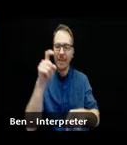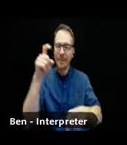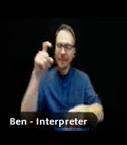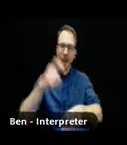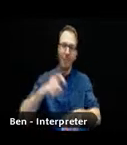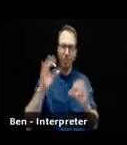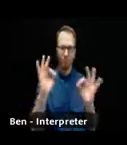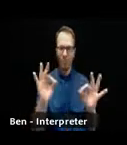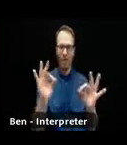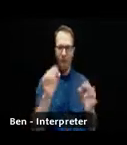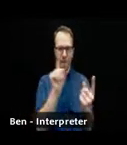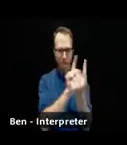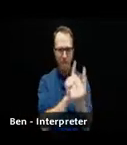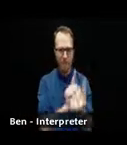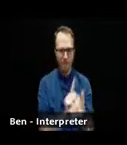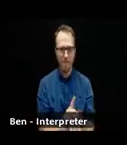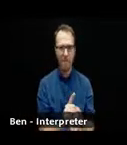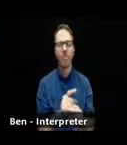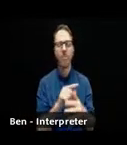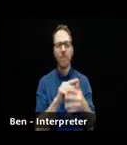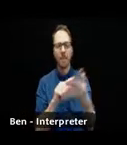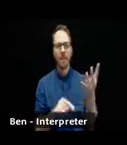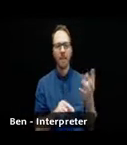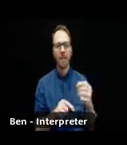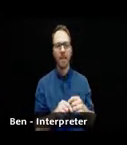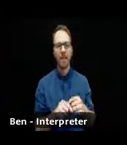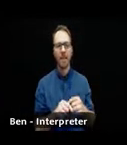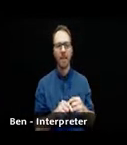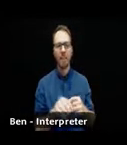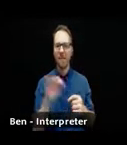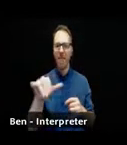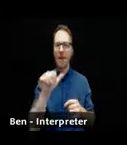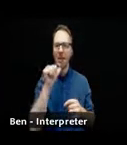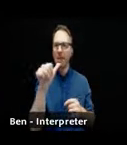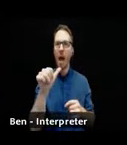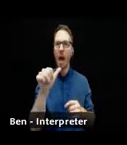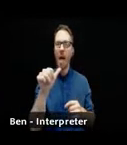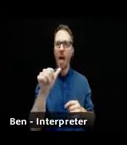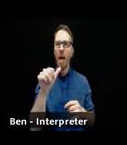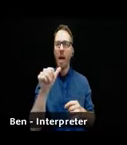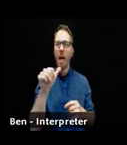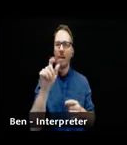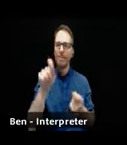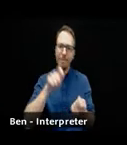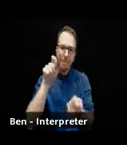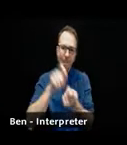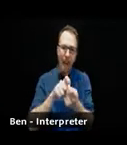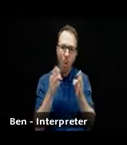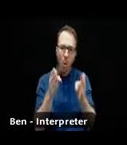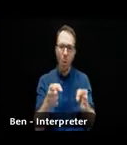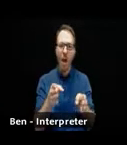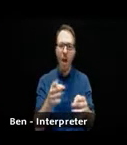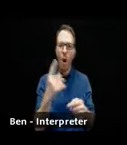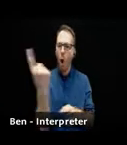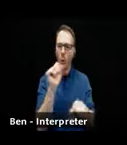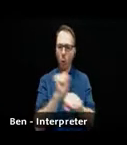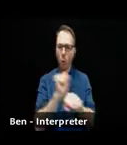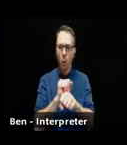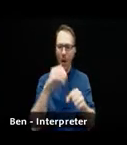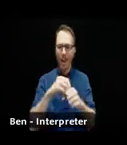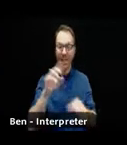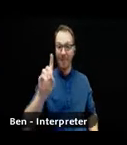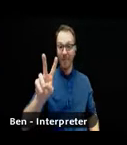so, you know, I don't think that that's necessarily the way that it would always work in a DV